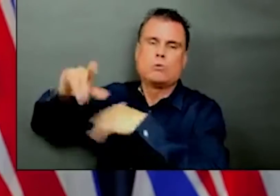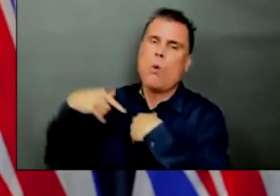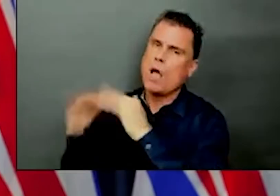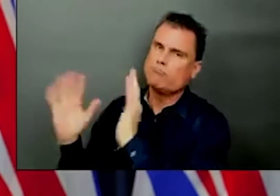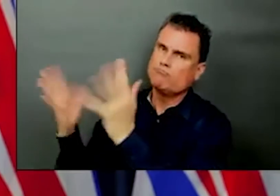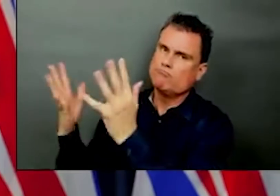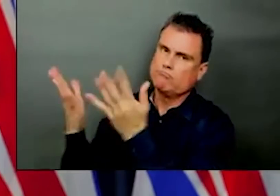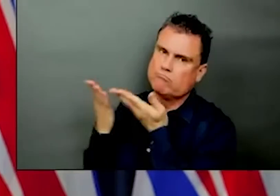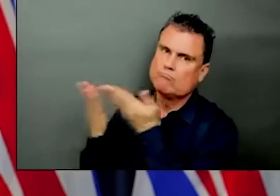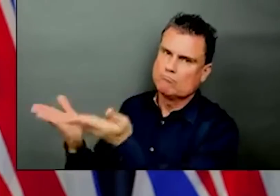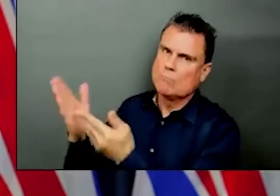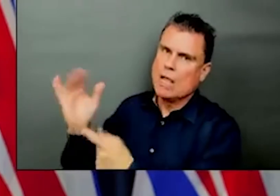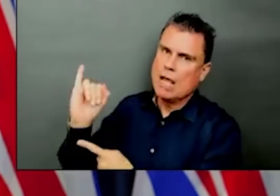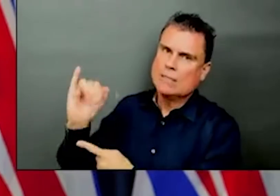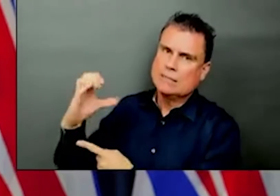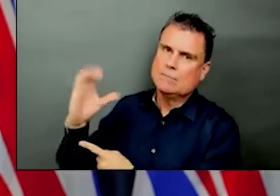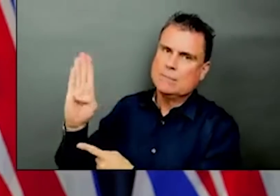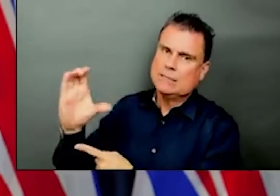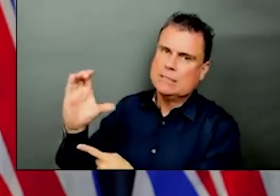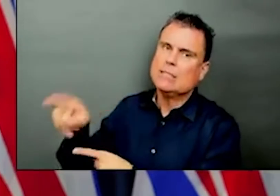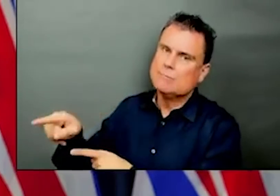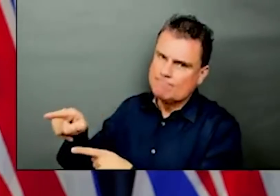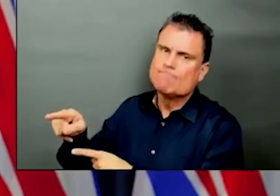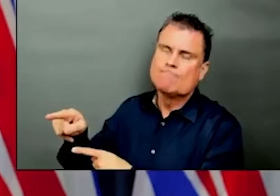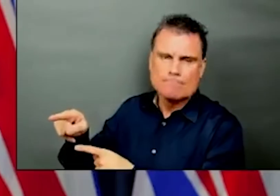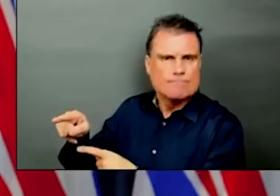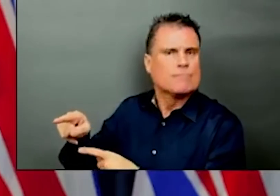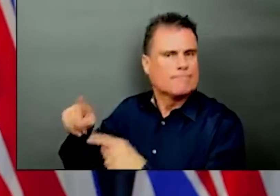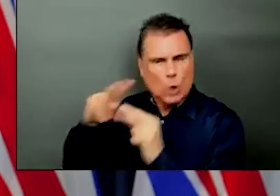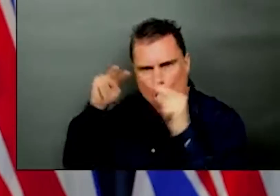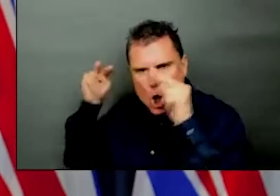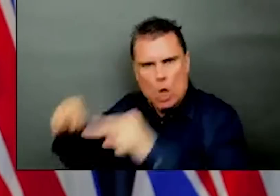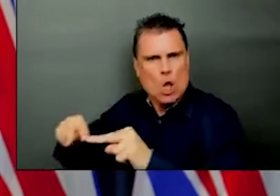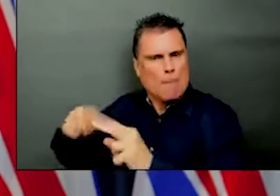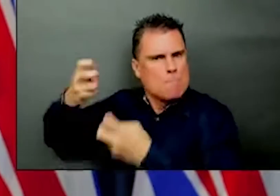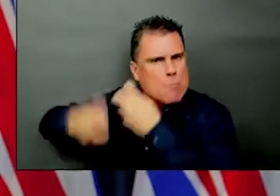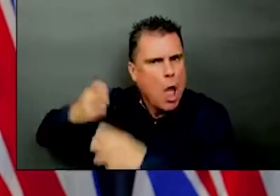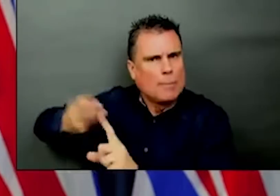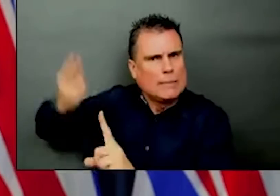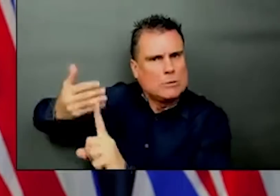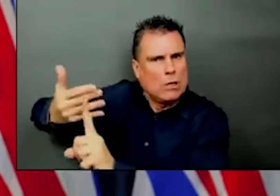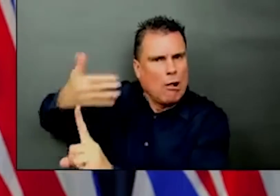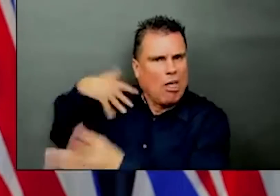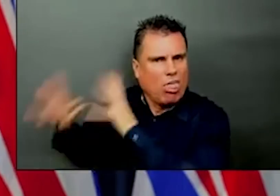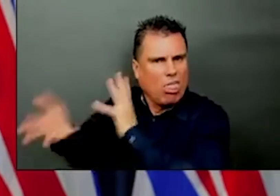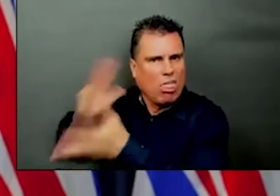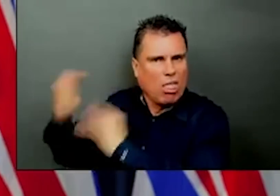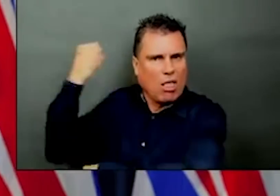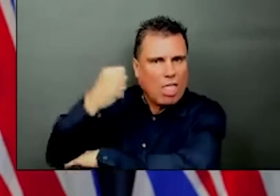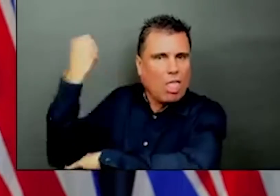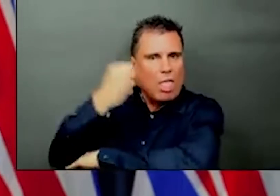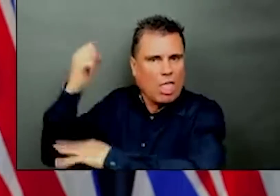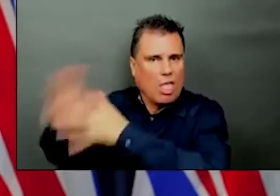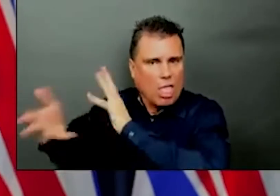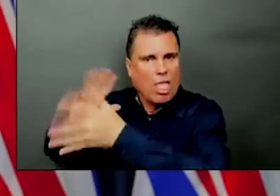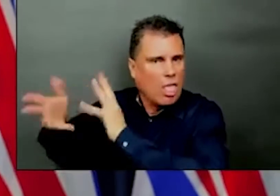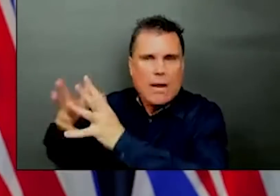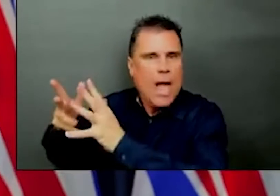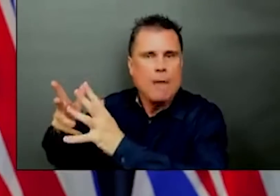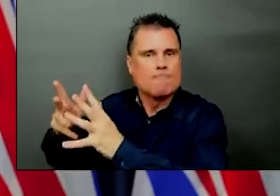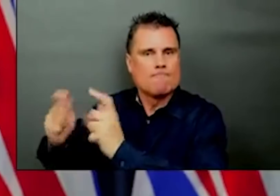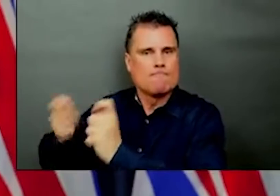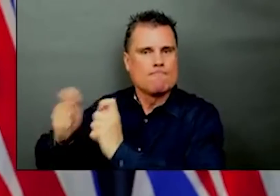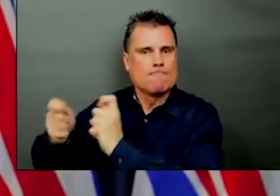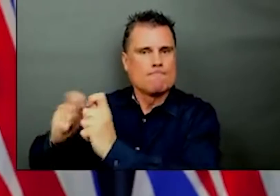and responding to the challenges, and to the legislature for passing various pieces of legislation to put us in a place where we can continue